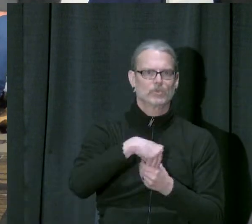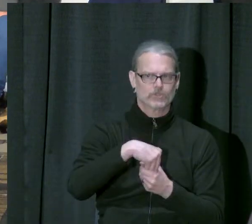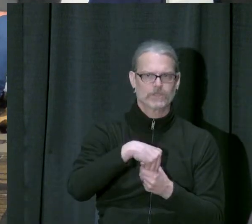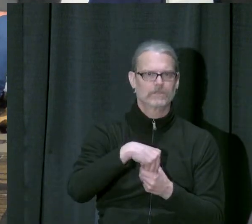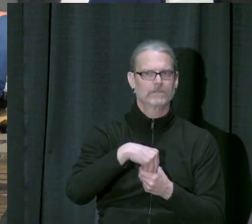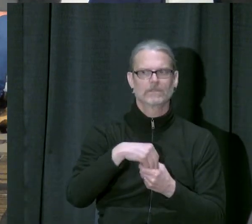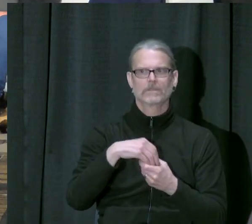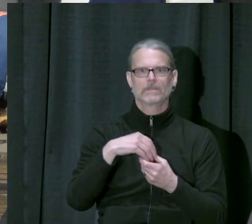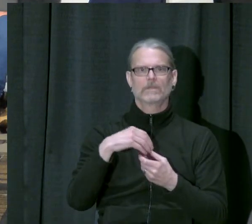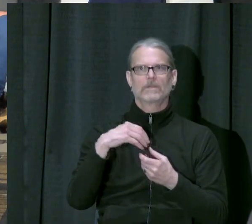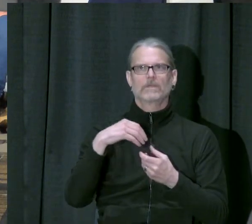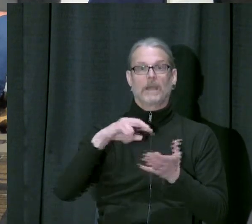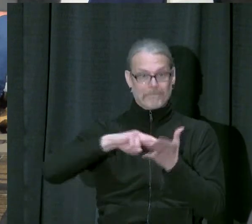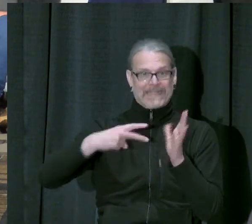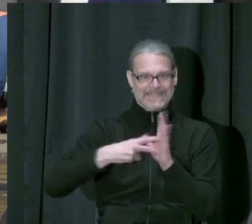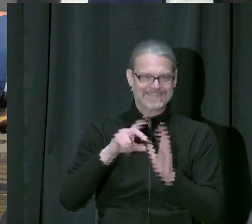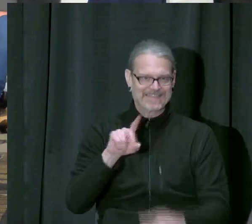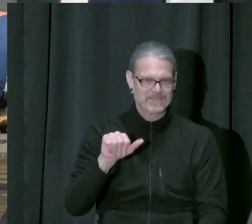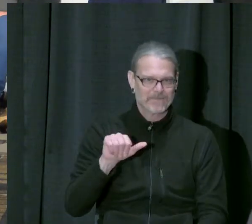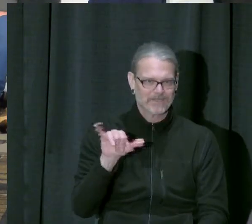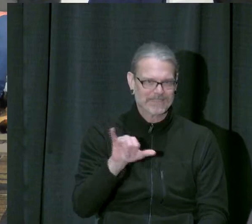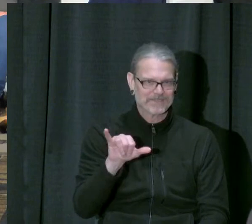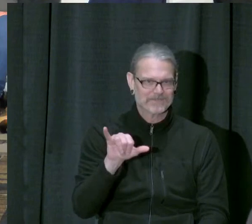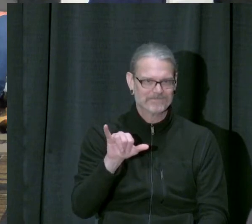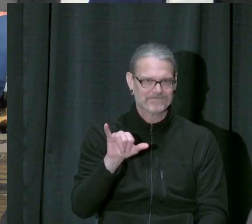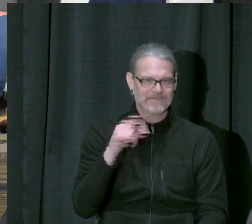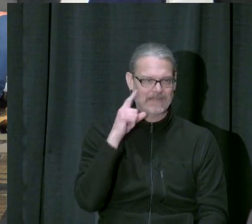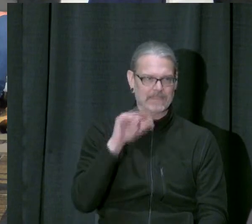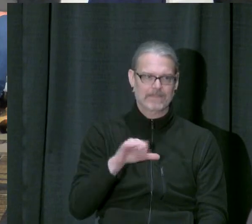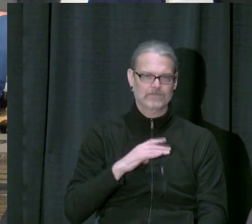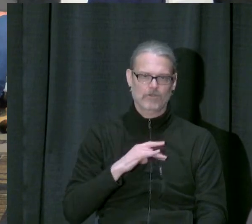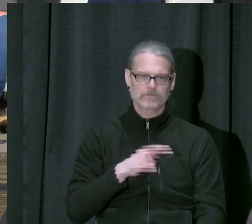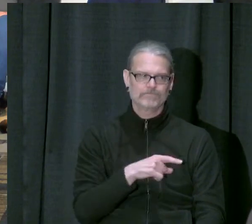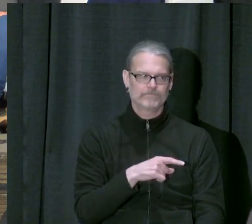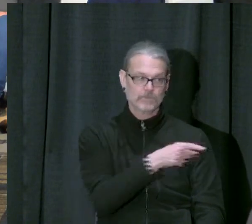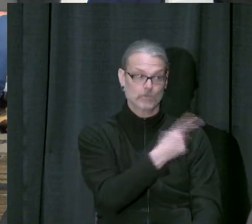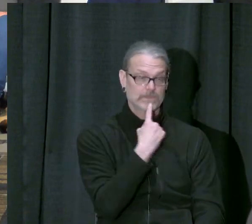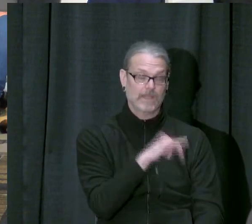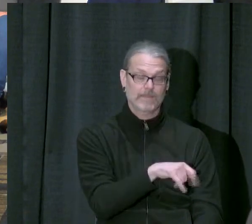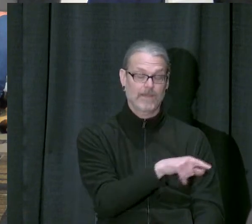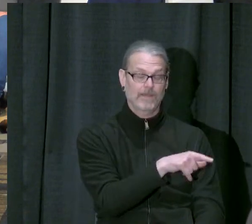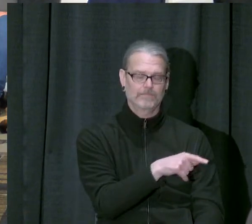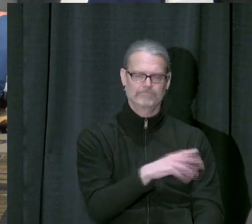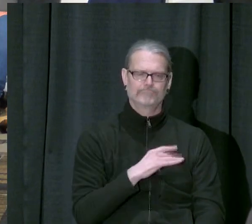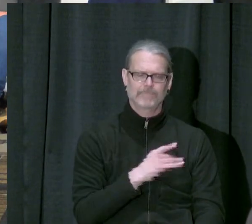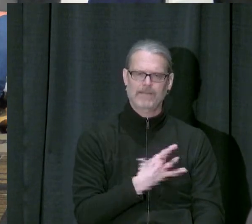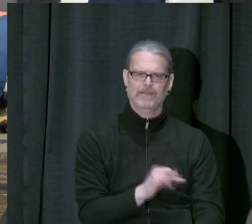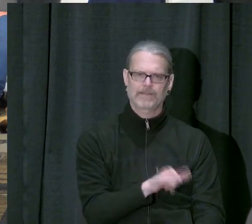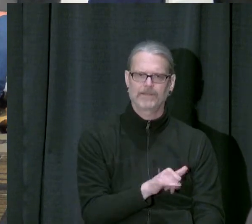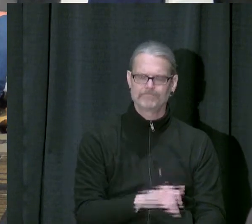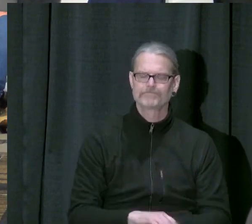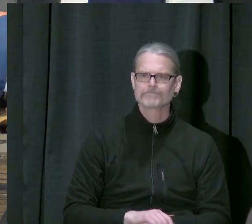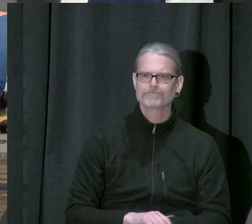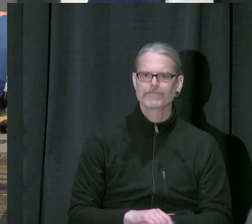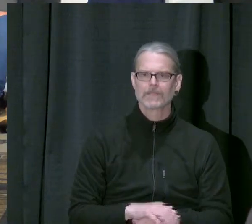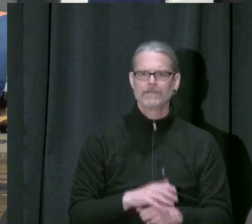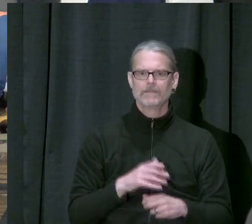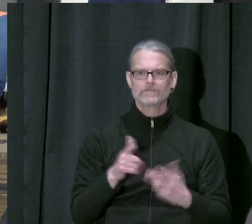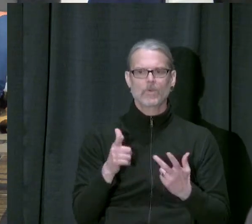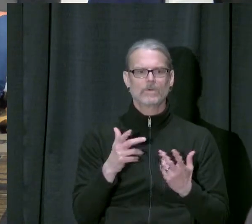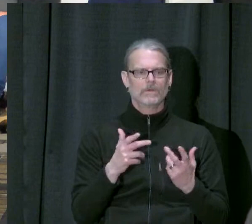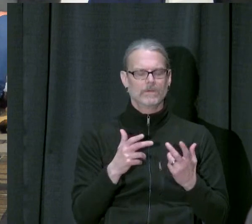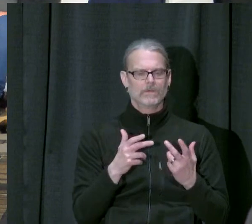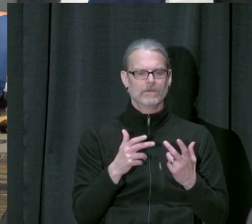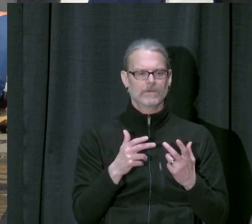inclusion includes disability, and I think it's just so awesome that you frame it that way. And sort of building